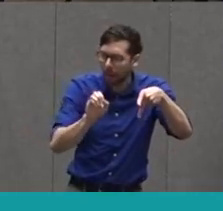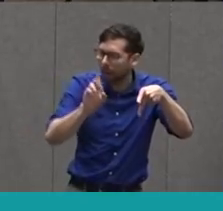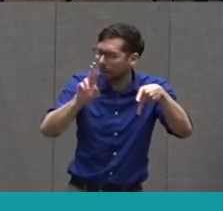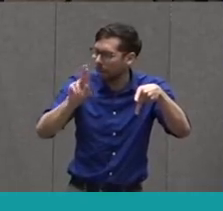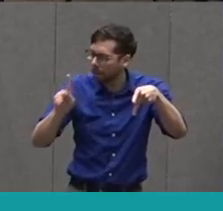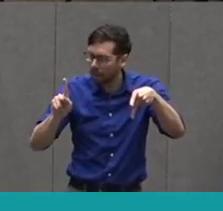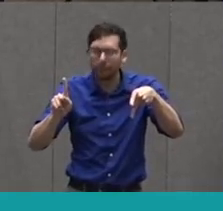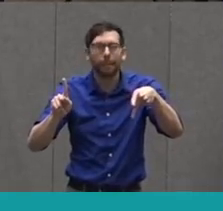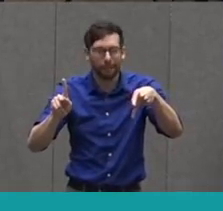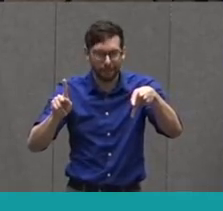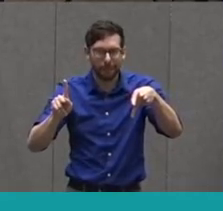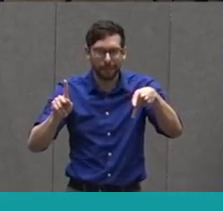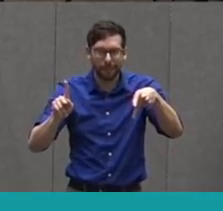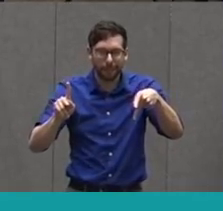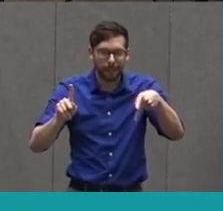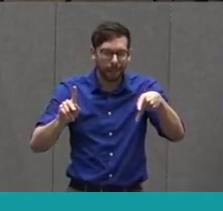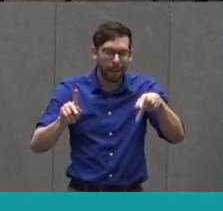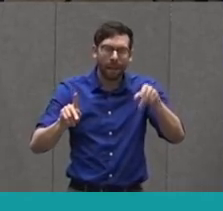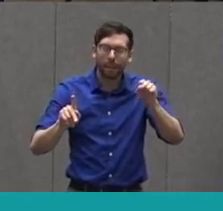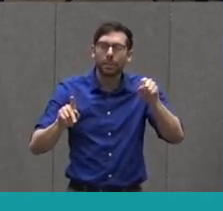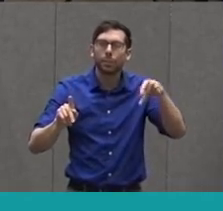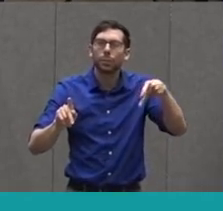and fork.